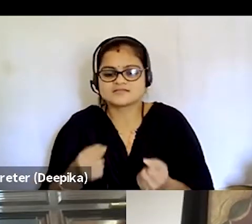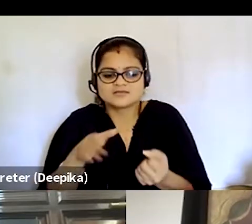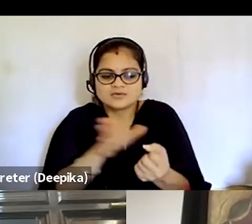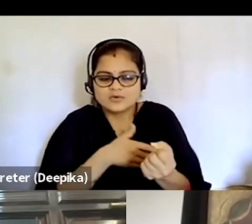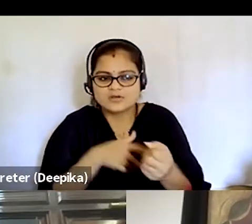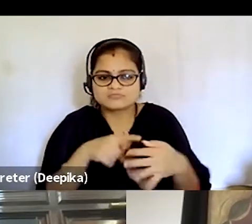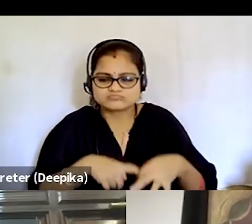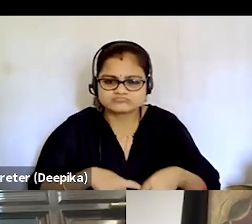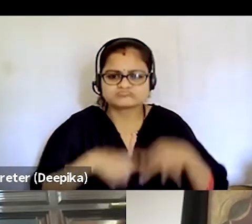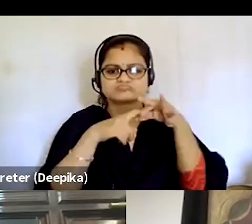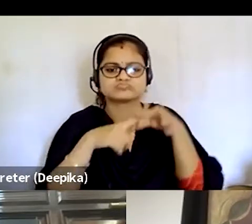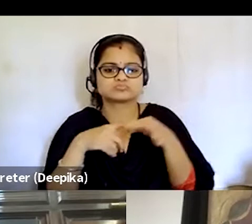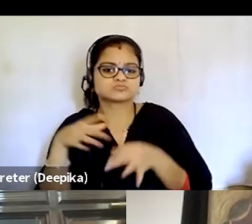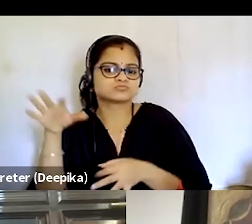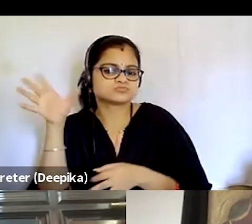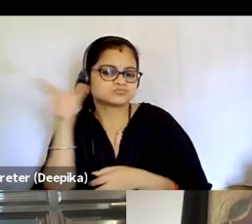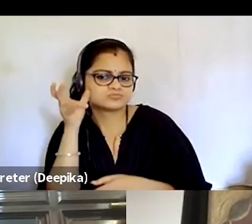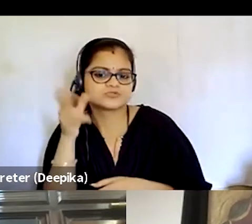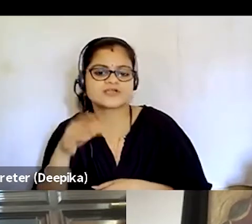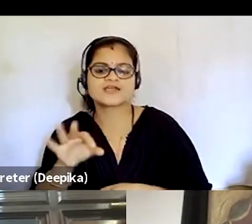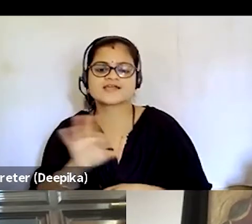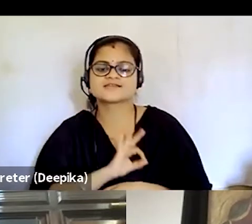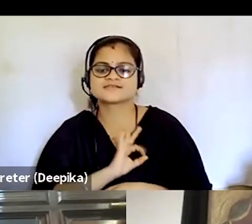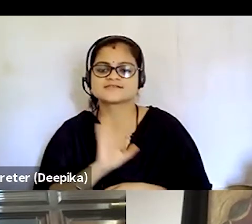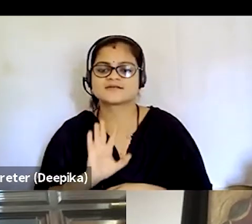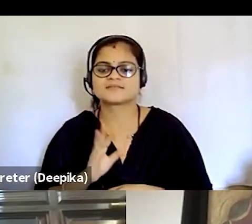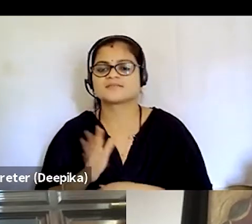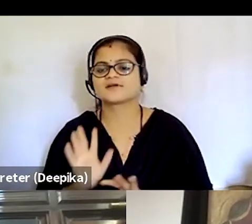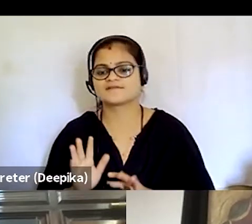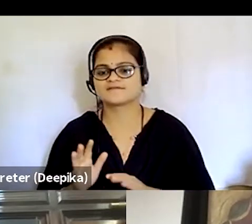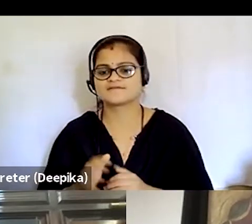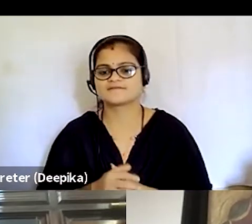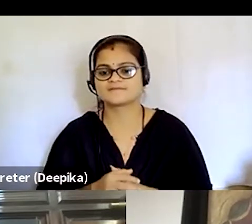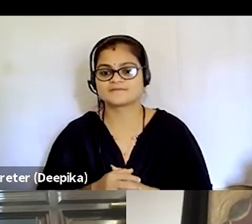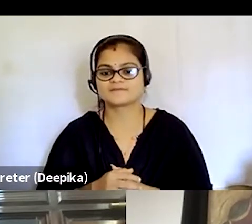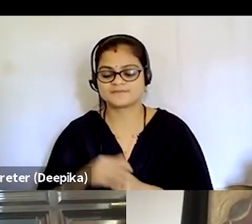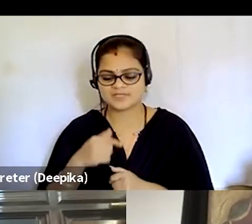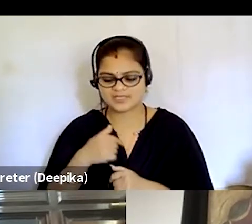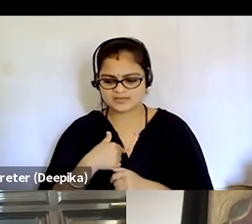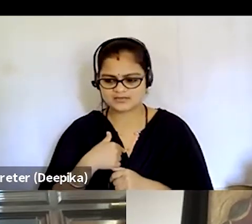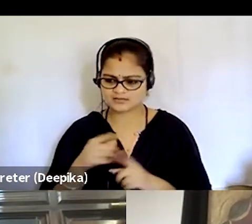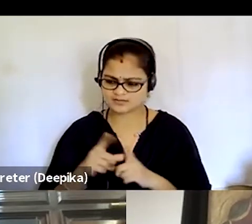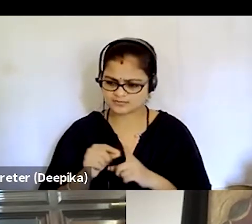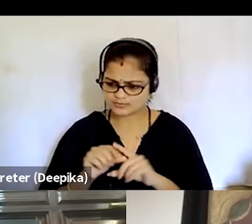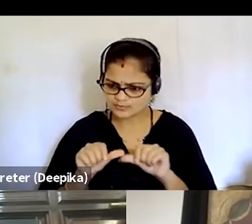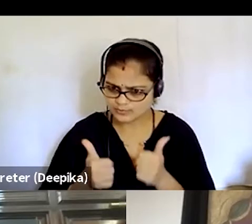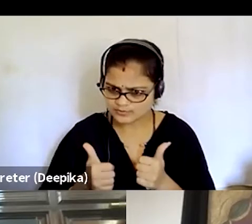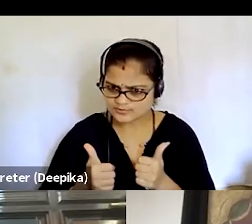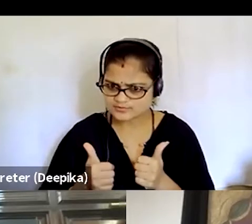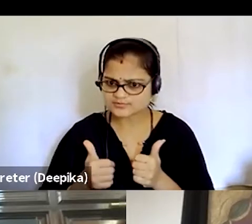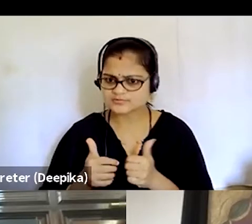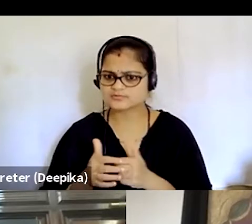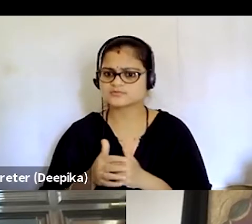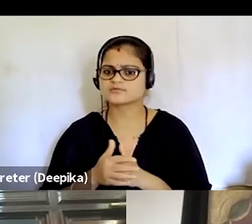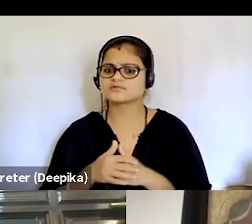quality music. And so I thought that if I have the power to do it, if I'm enabled,